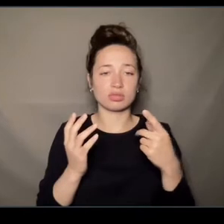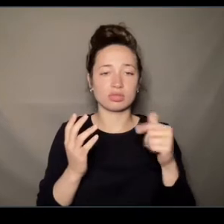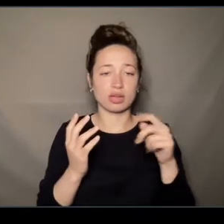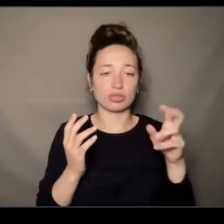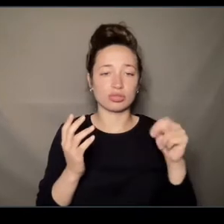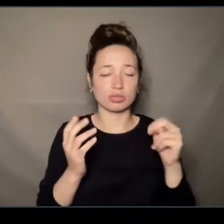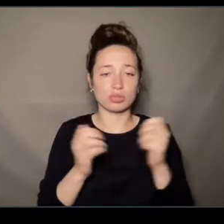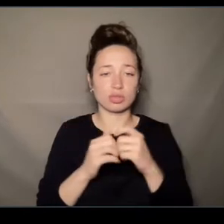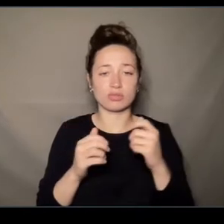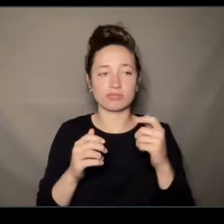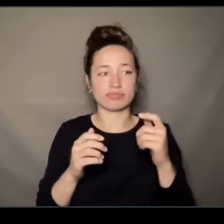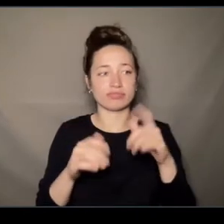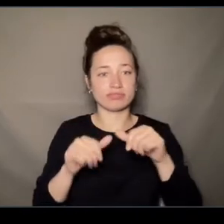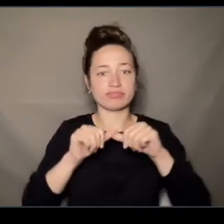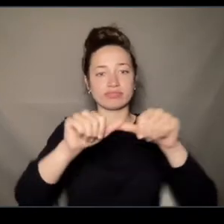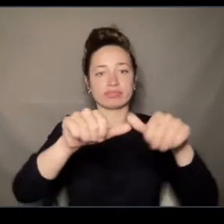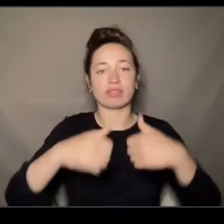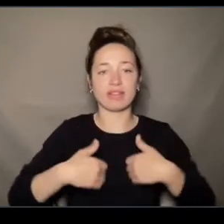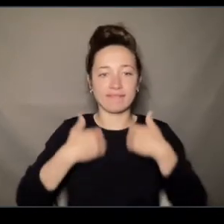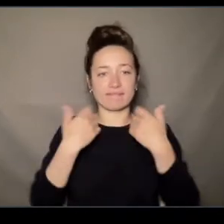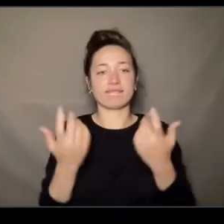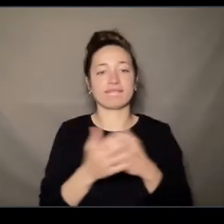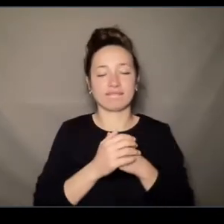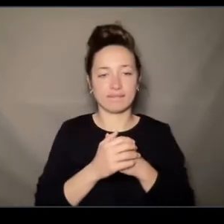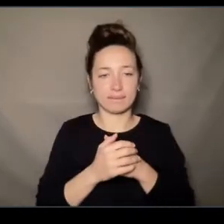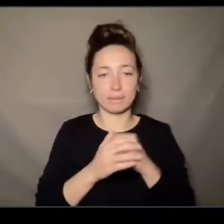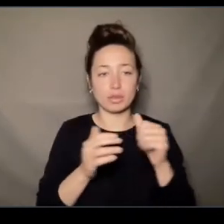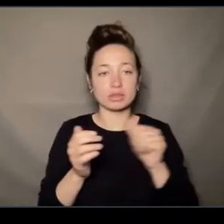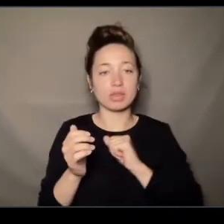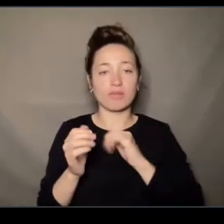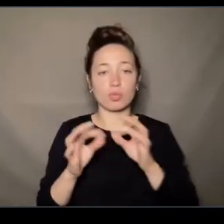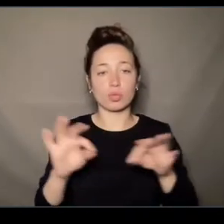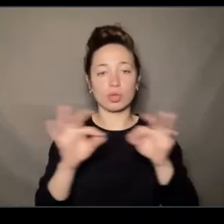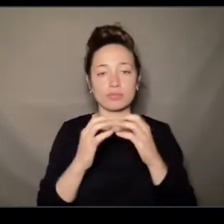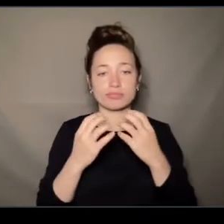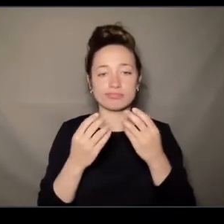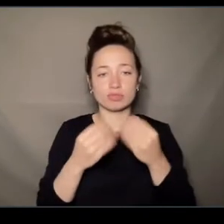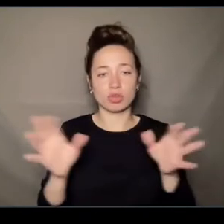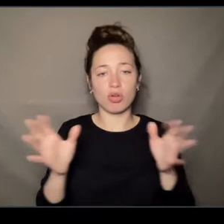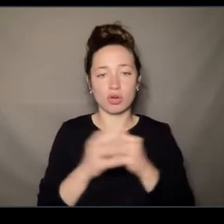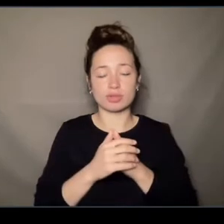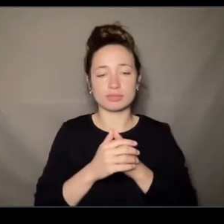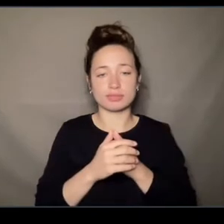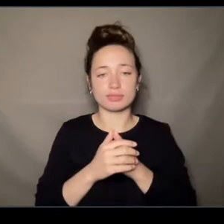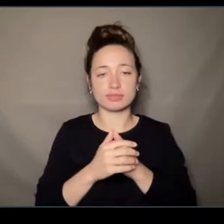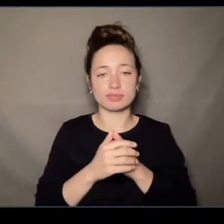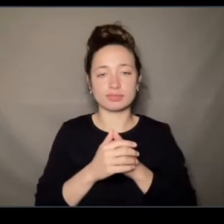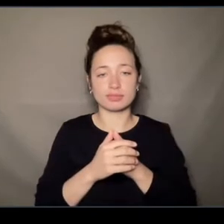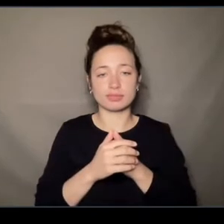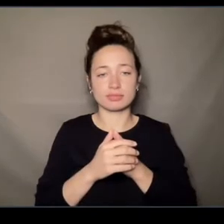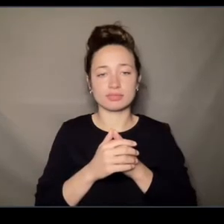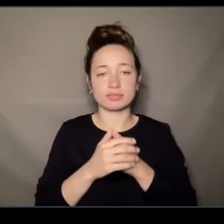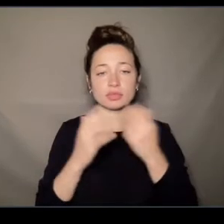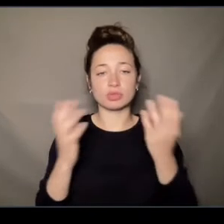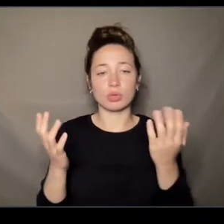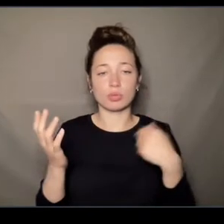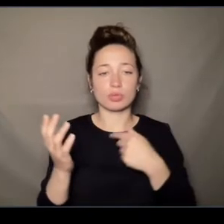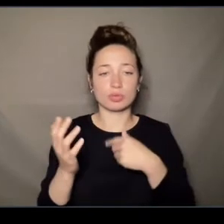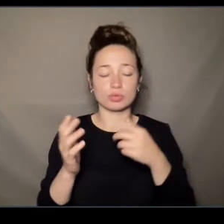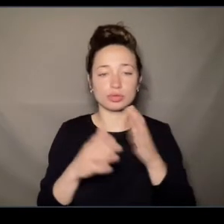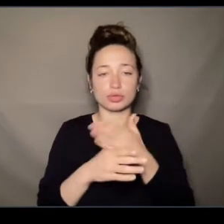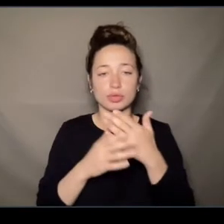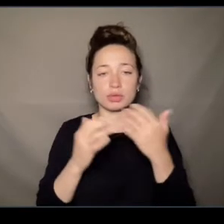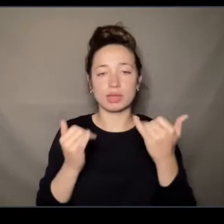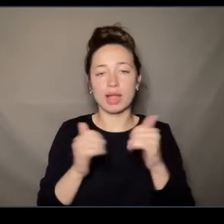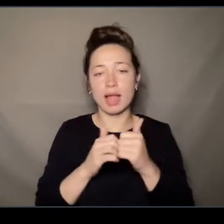a pattern that lives with them for the rest of their lives. Their self-worth is gone. So we're going to share